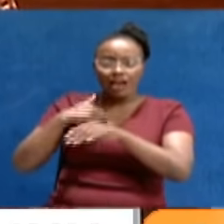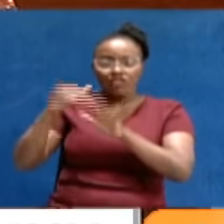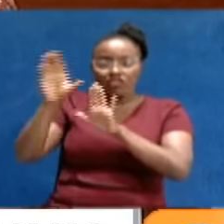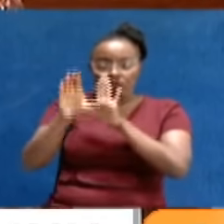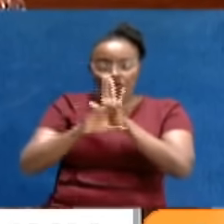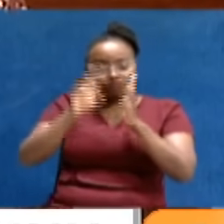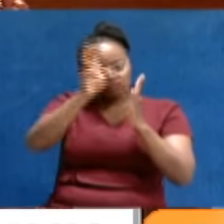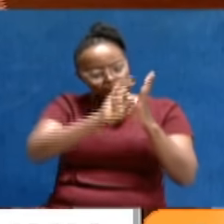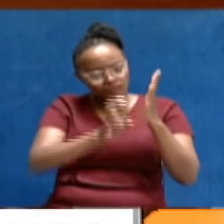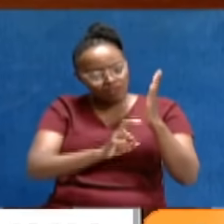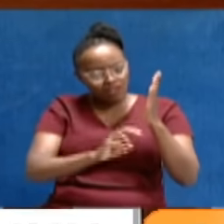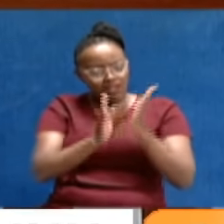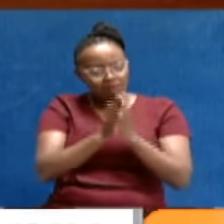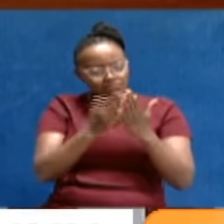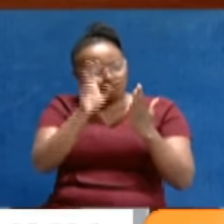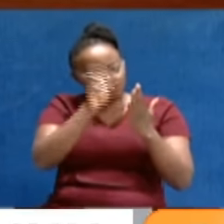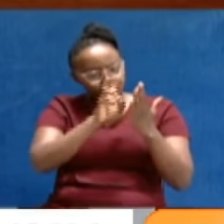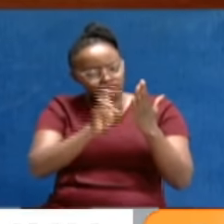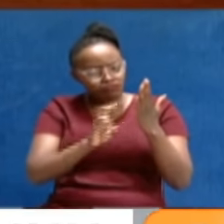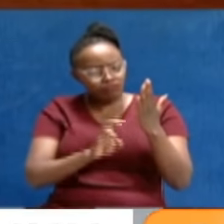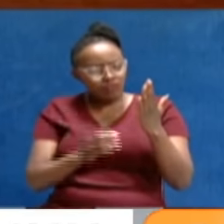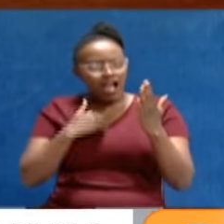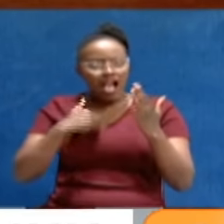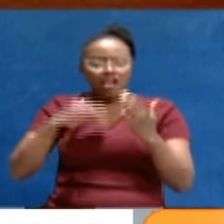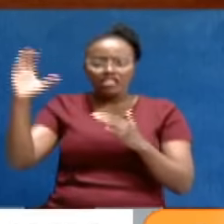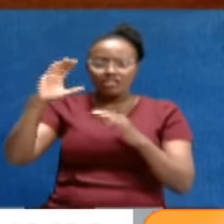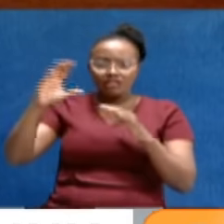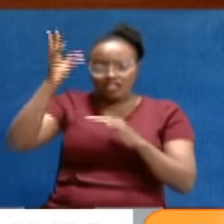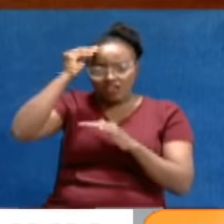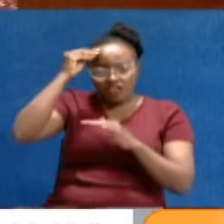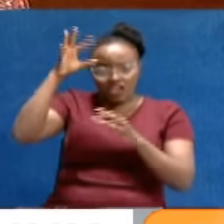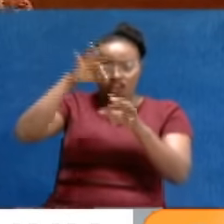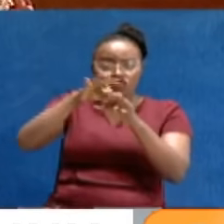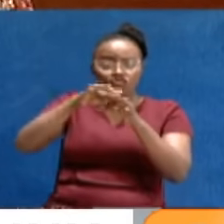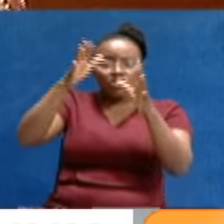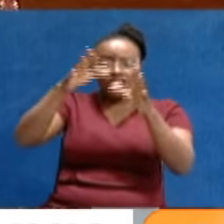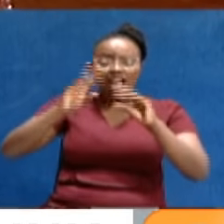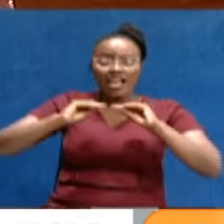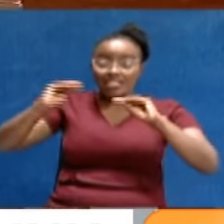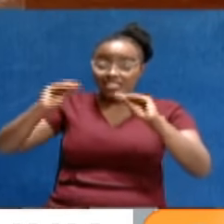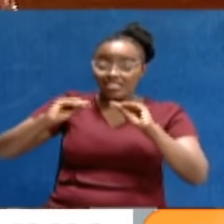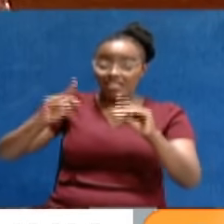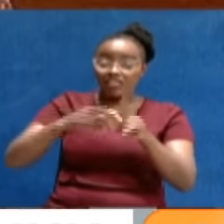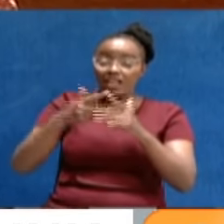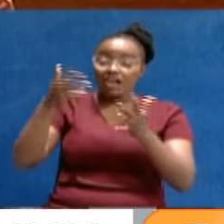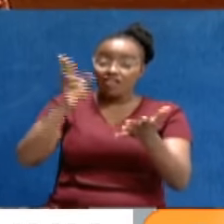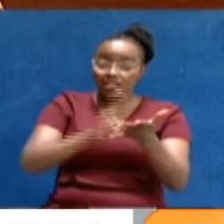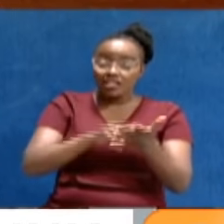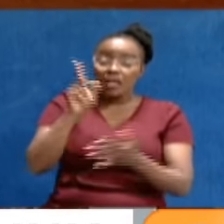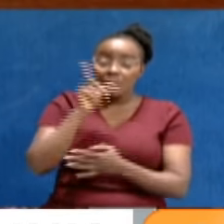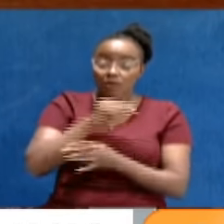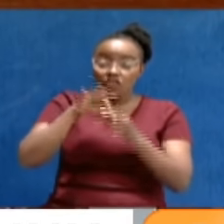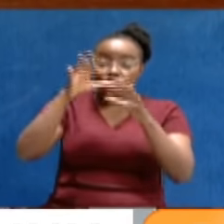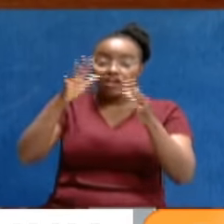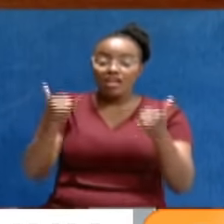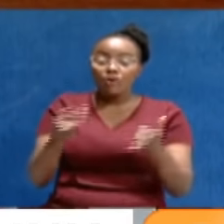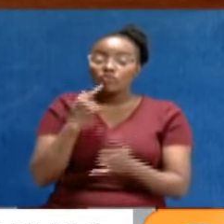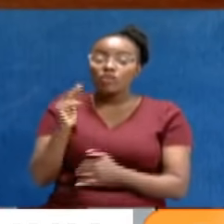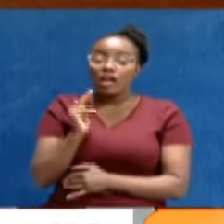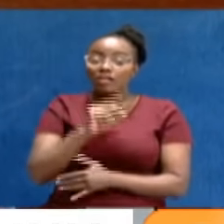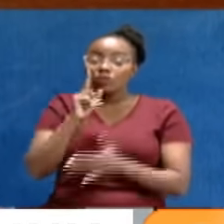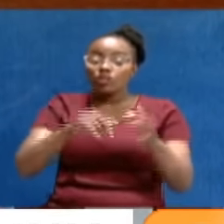would have read these books, would have had civic education and voter education. We would have registered voters. We are being